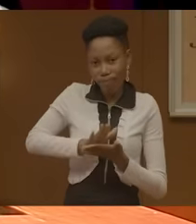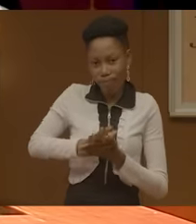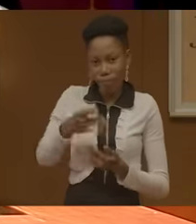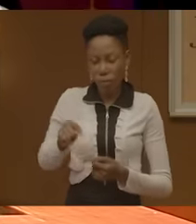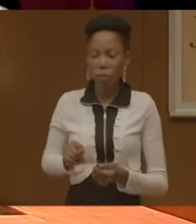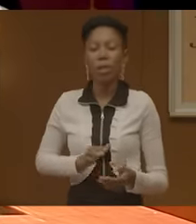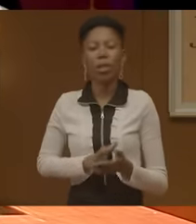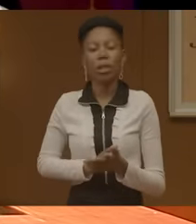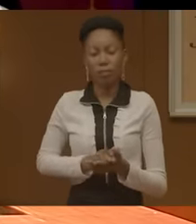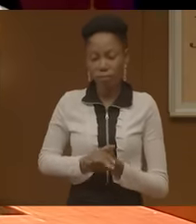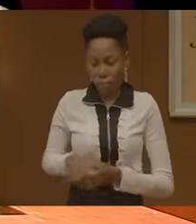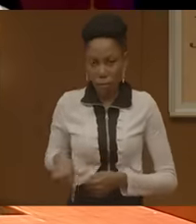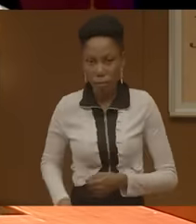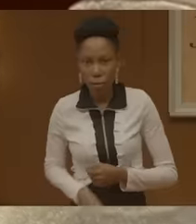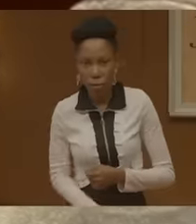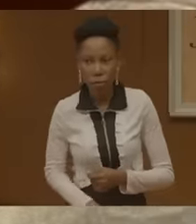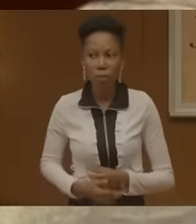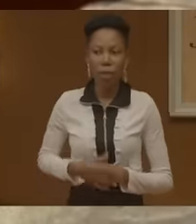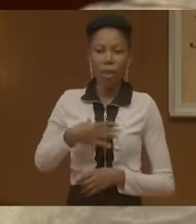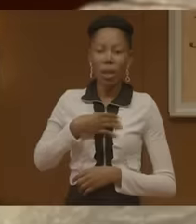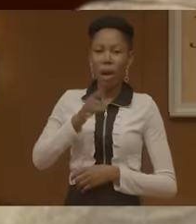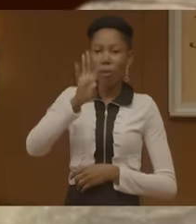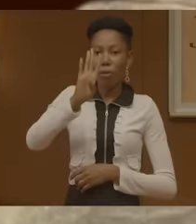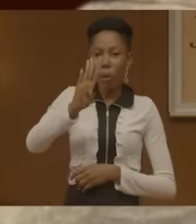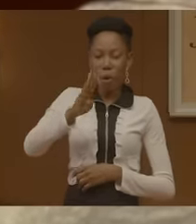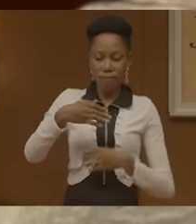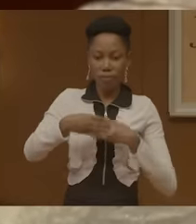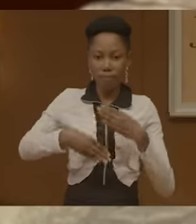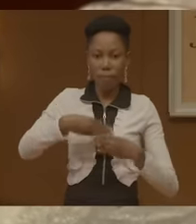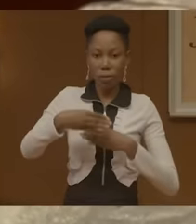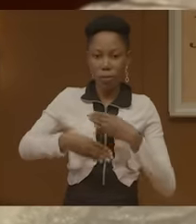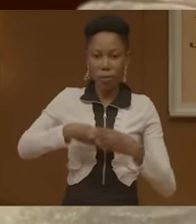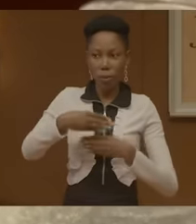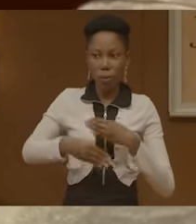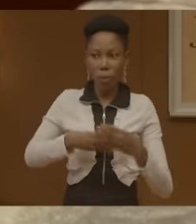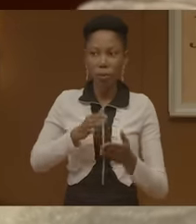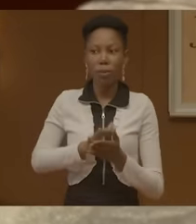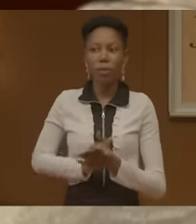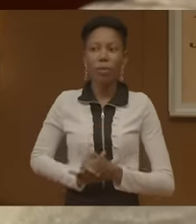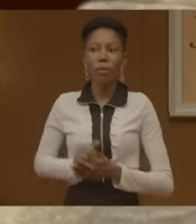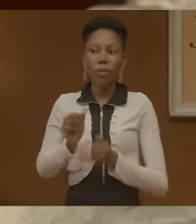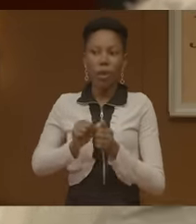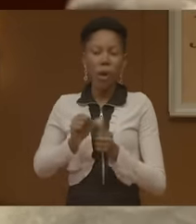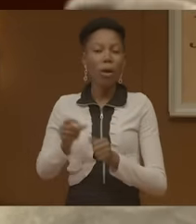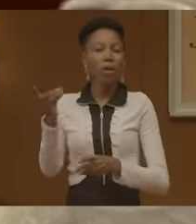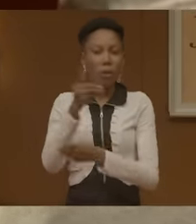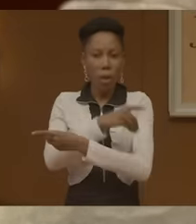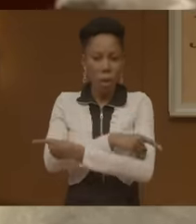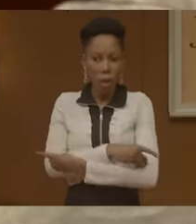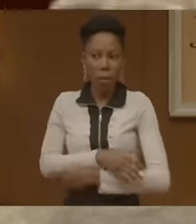I buy bandage every blessed day, 4 bandage. And I used to buy dressing pack, 1,000 every blessed day.